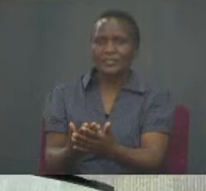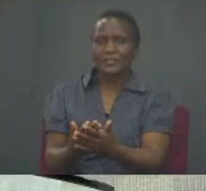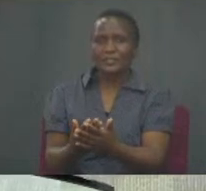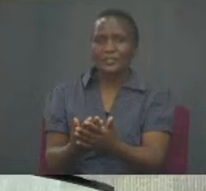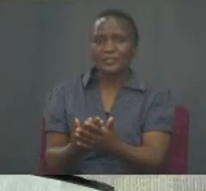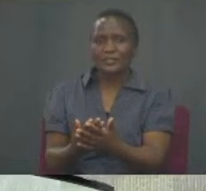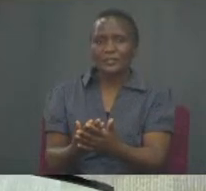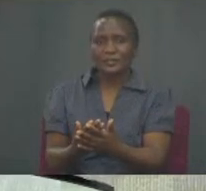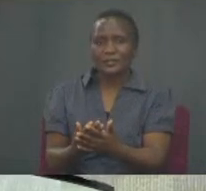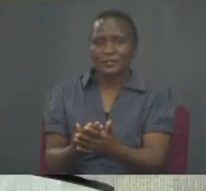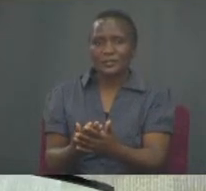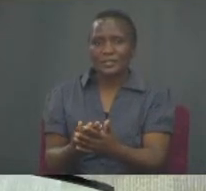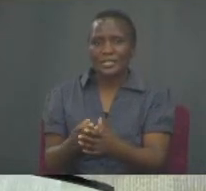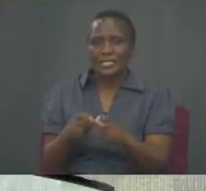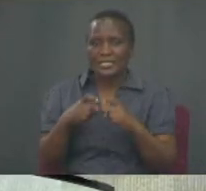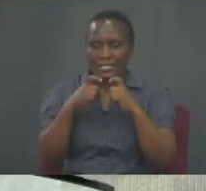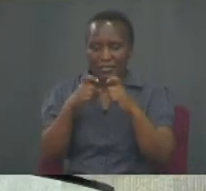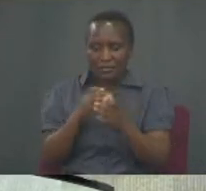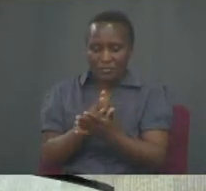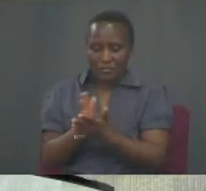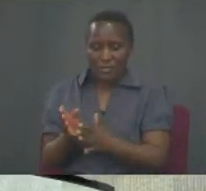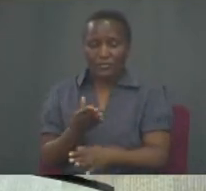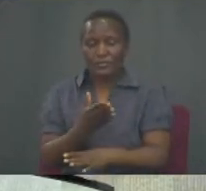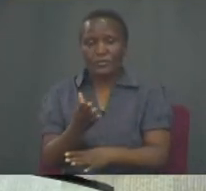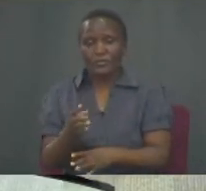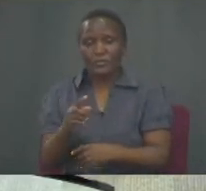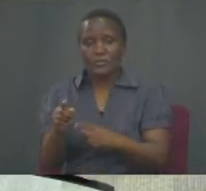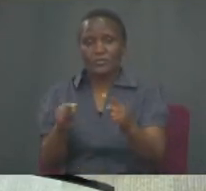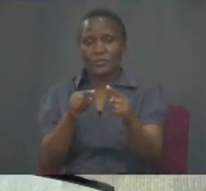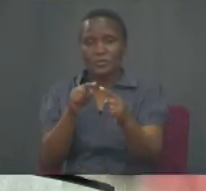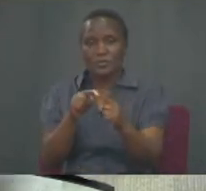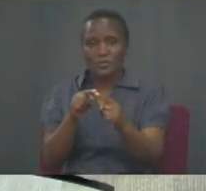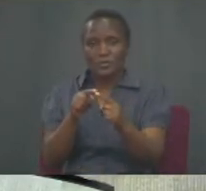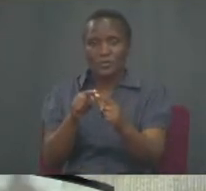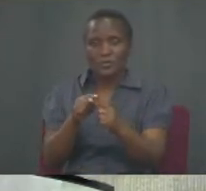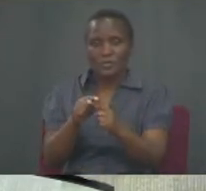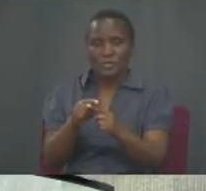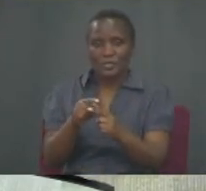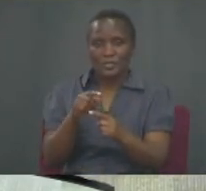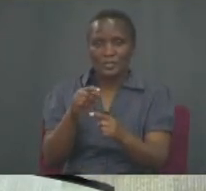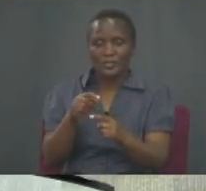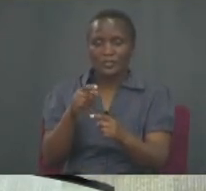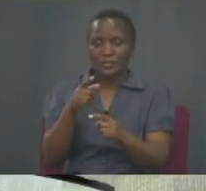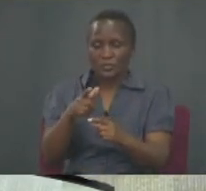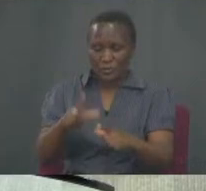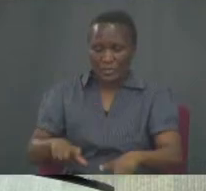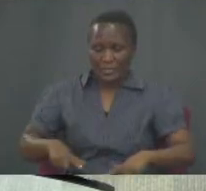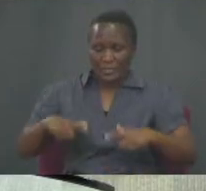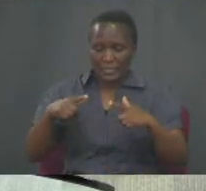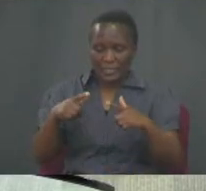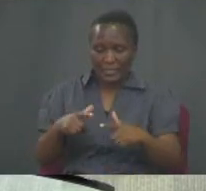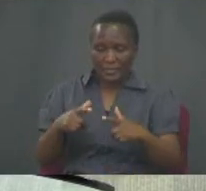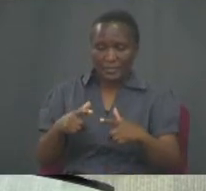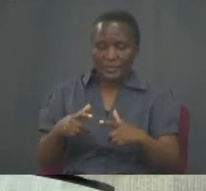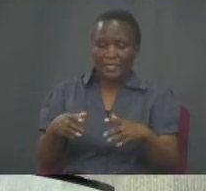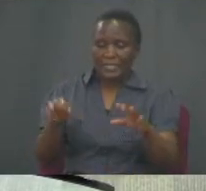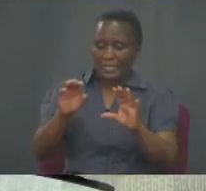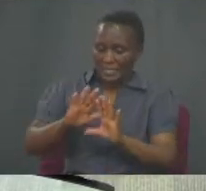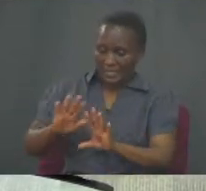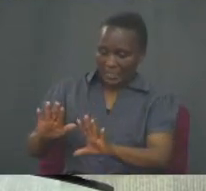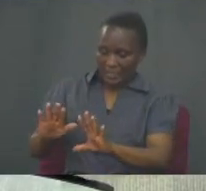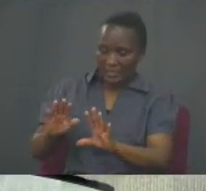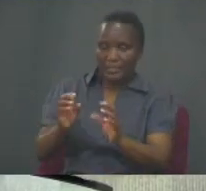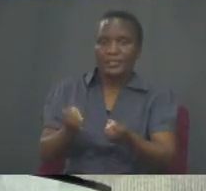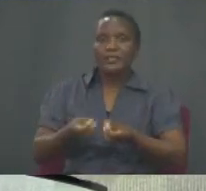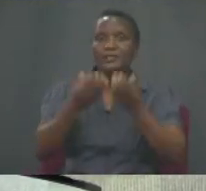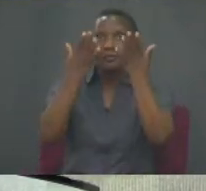conviction. So while your heart still beats, repent from your sin. Are we together, Church of God? Repent from